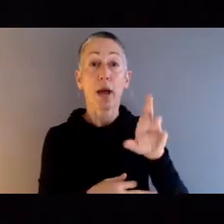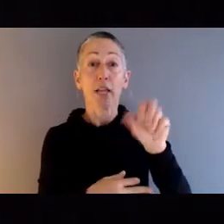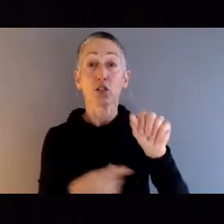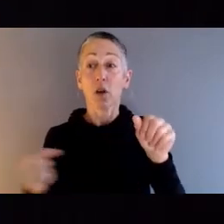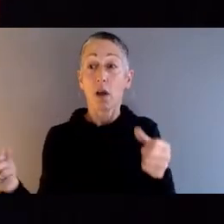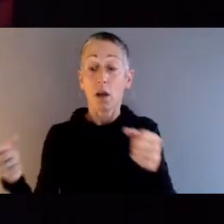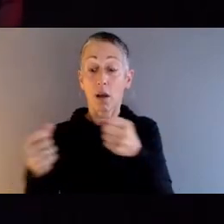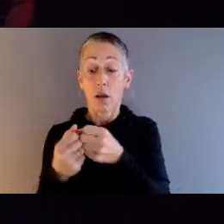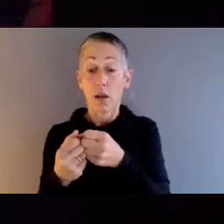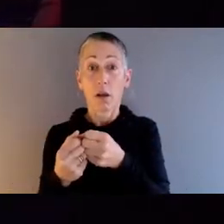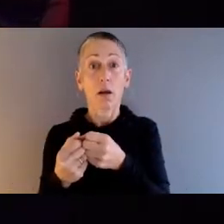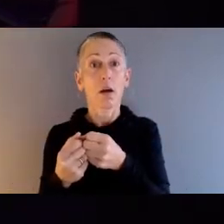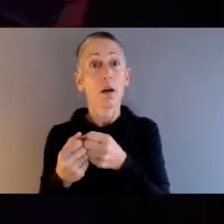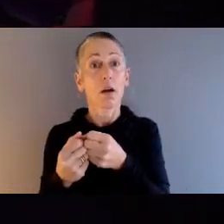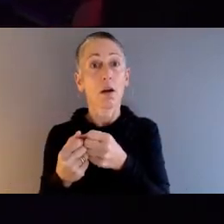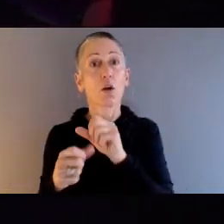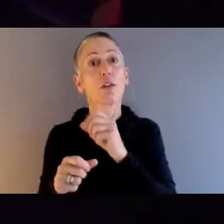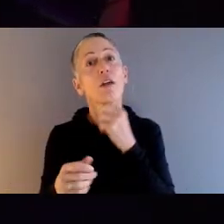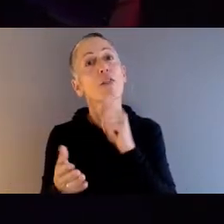And they're both here tonight.